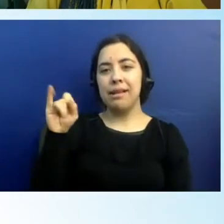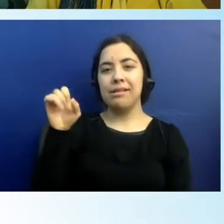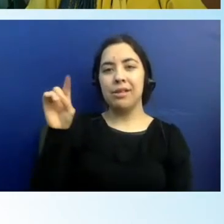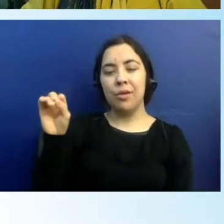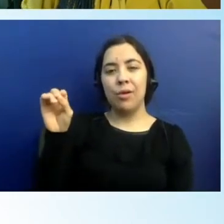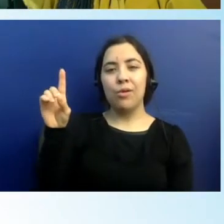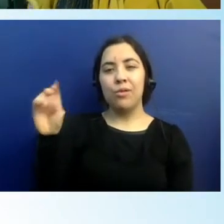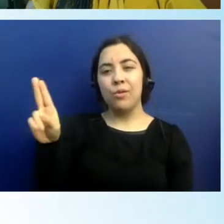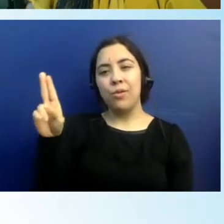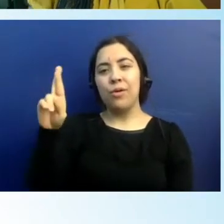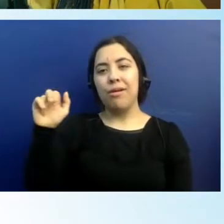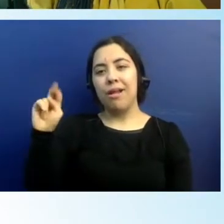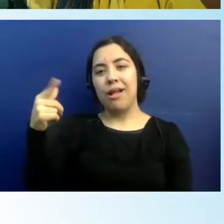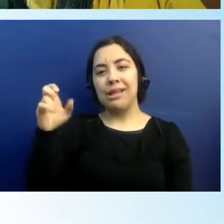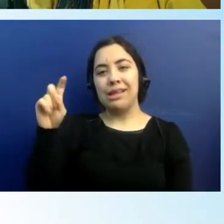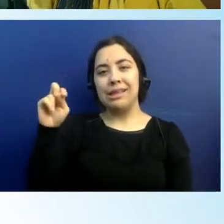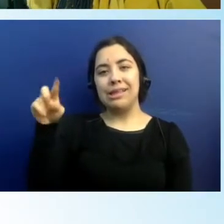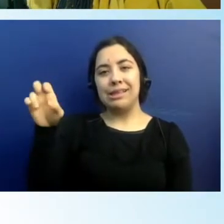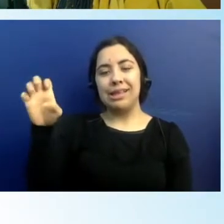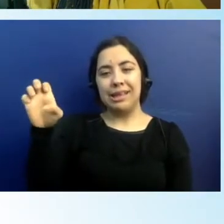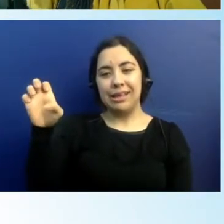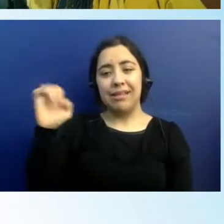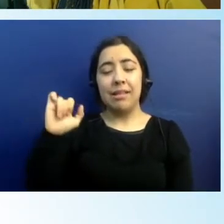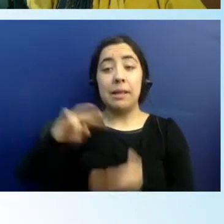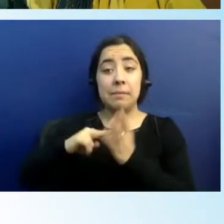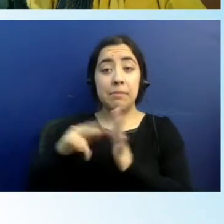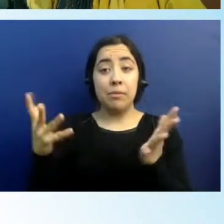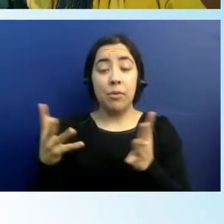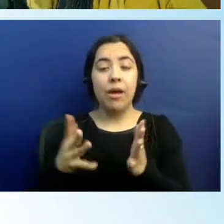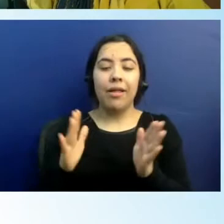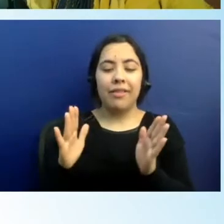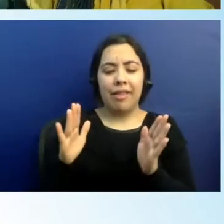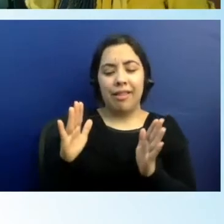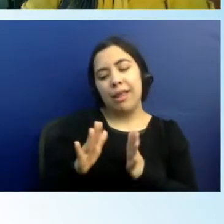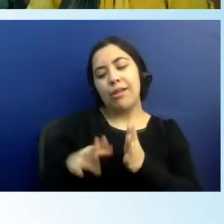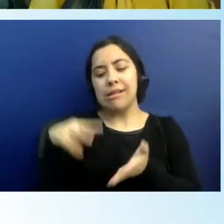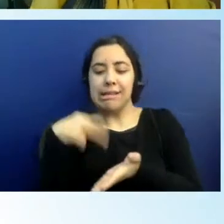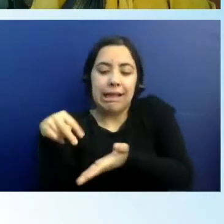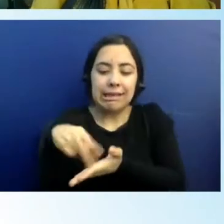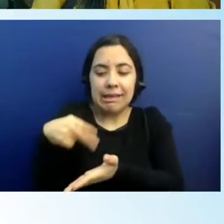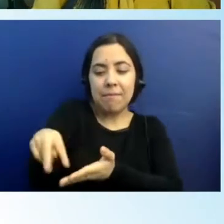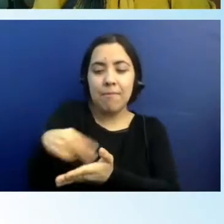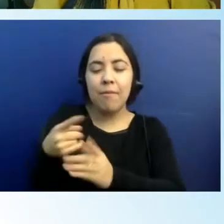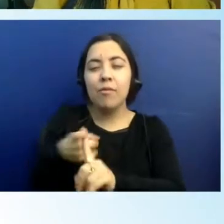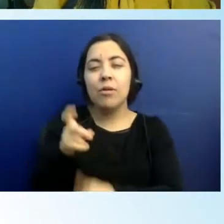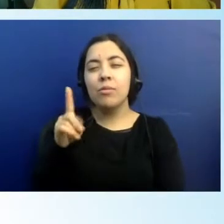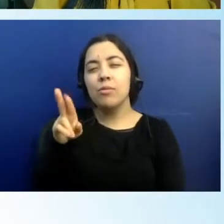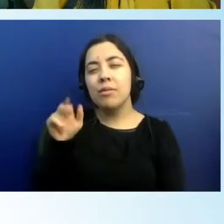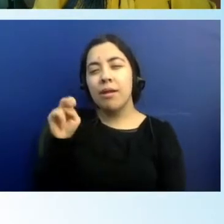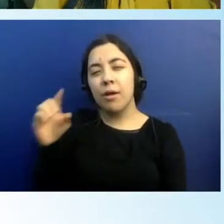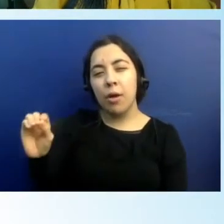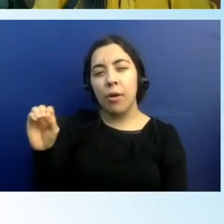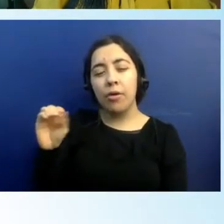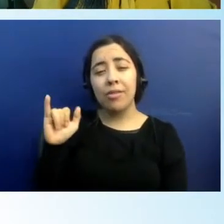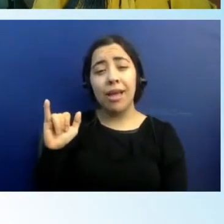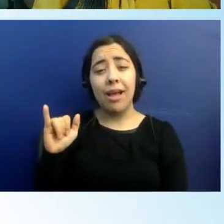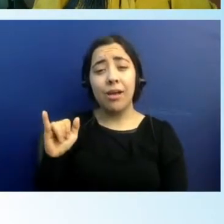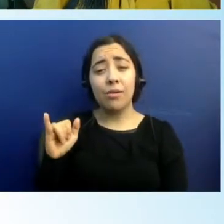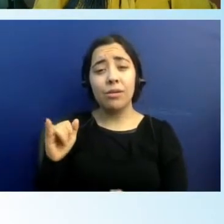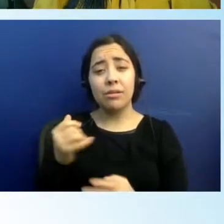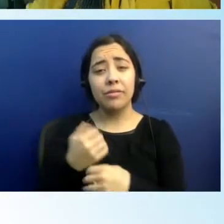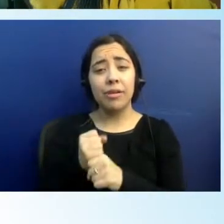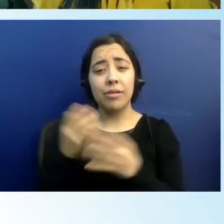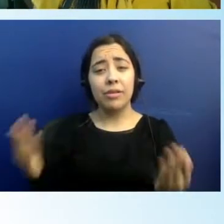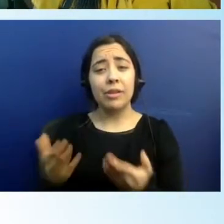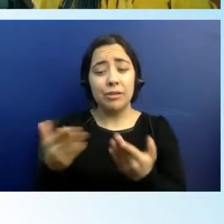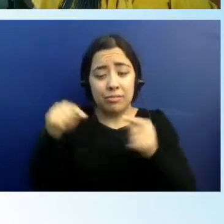Duranguense, which means like the little dance step from Durango, but it was actually founded here in Chicago by a